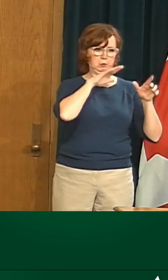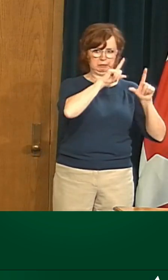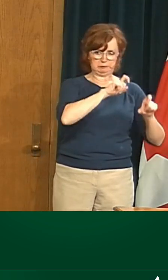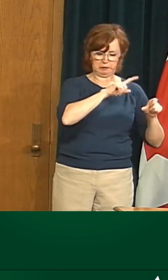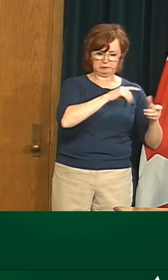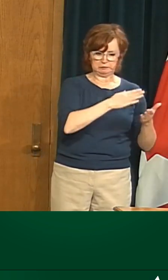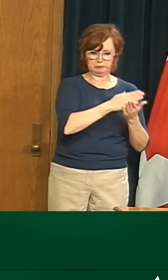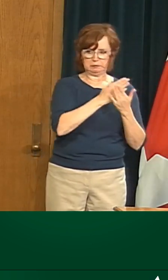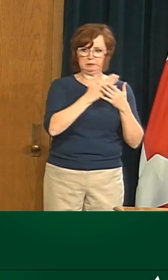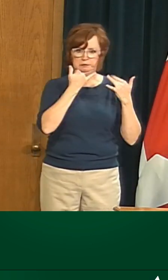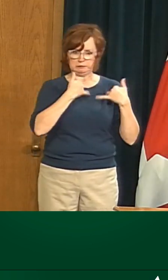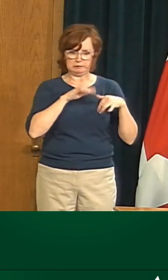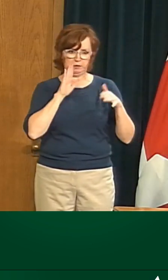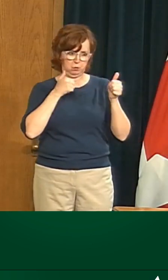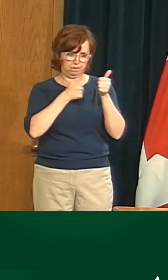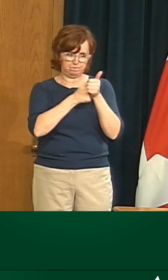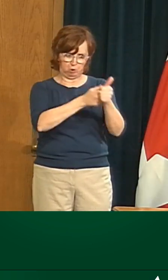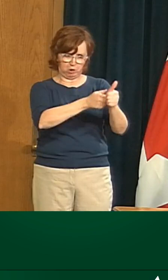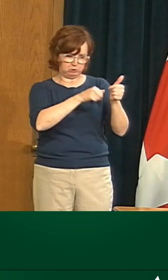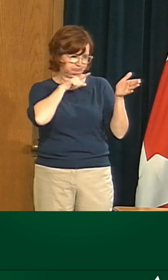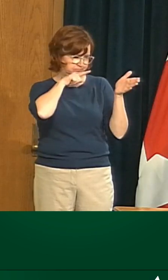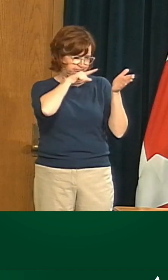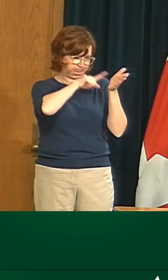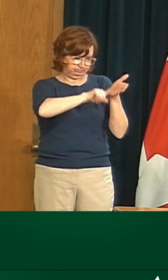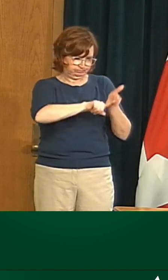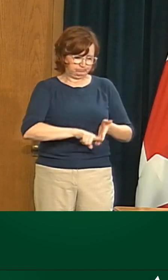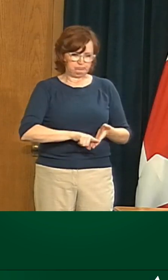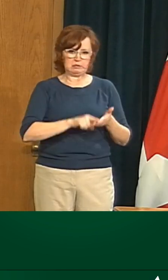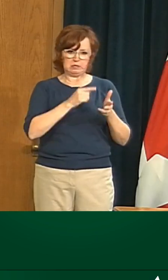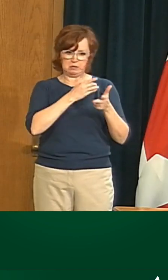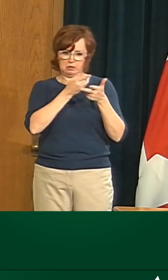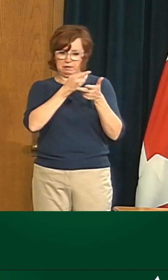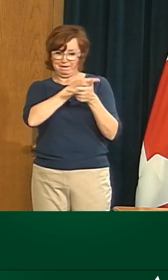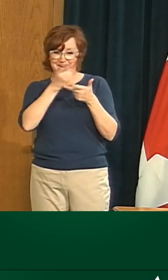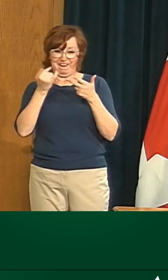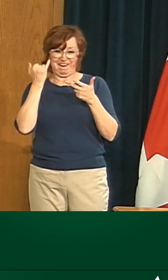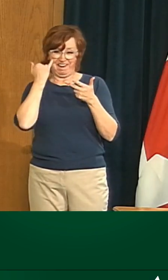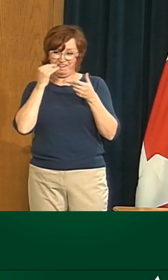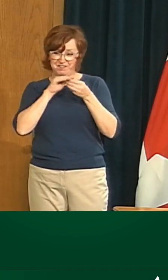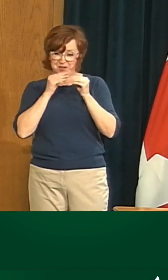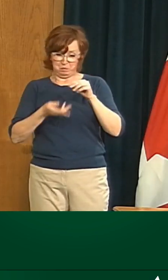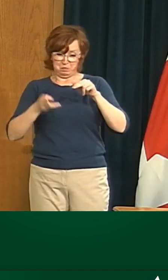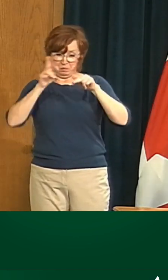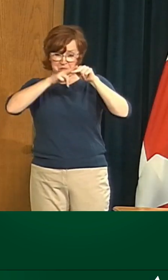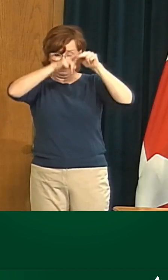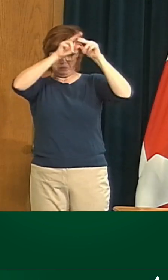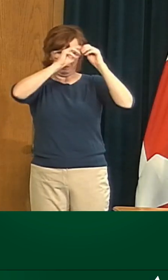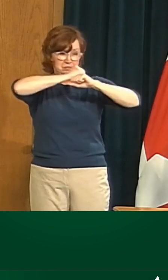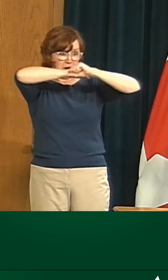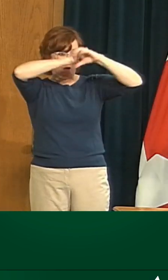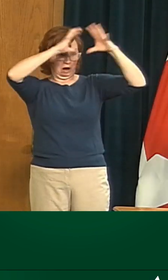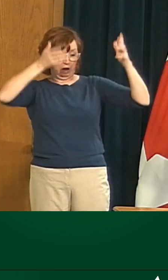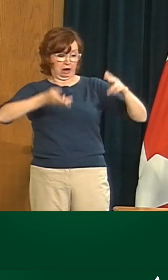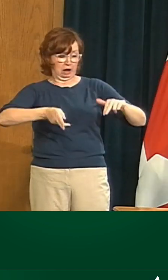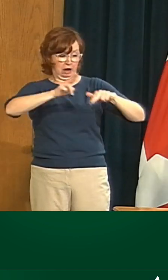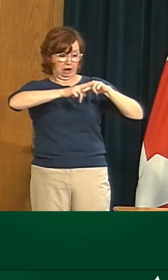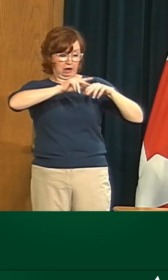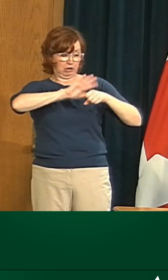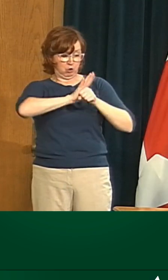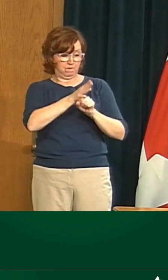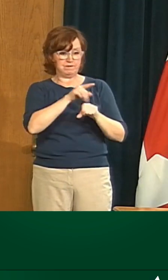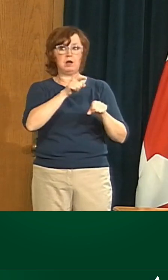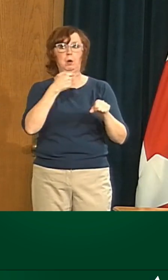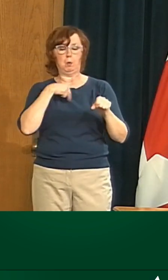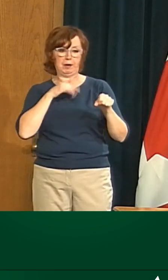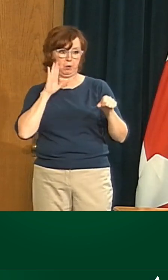that we can address any localized flare-ups that may come, understanding that over the last couple of weeks, we seem to